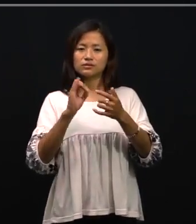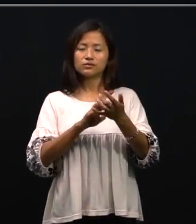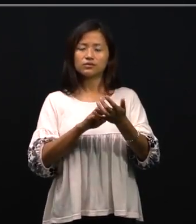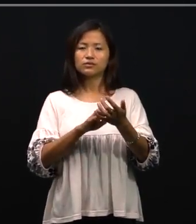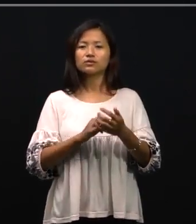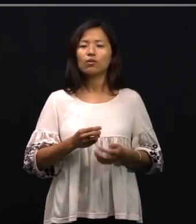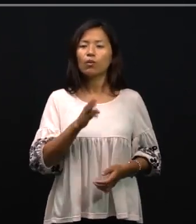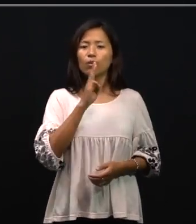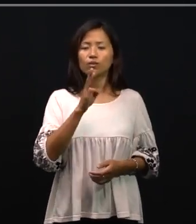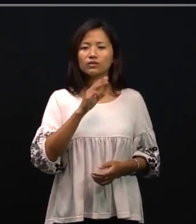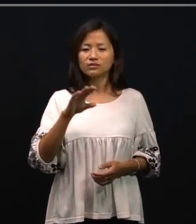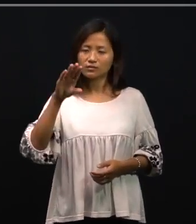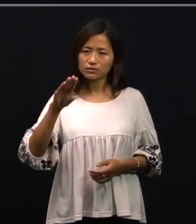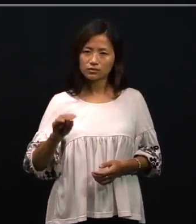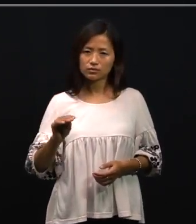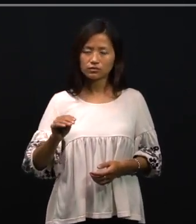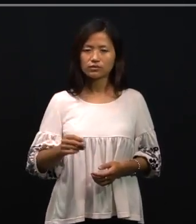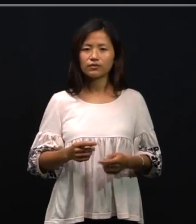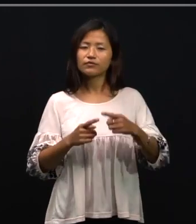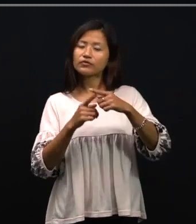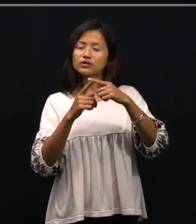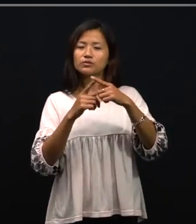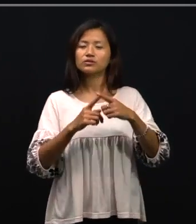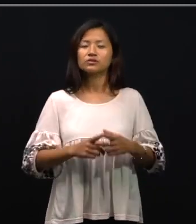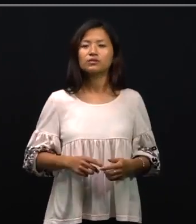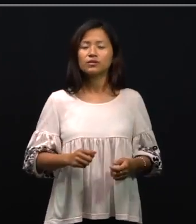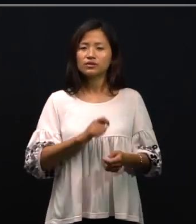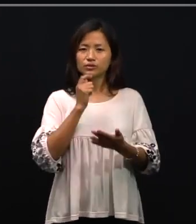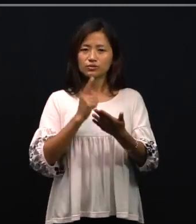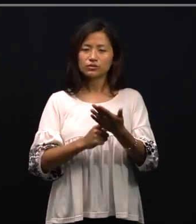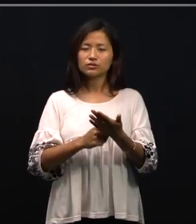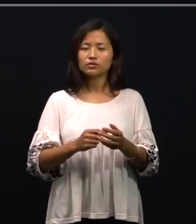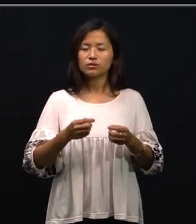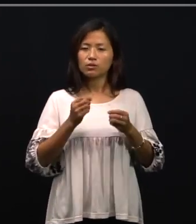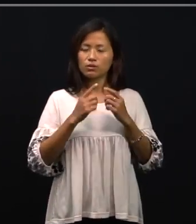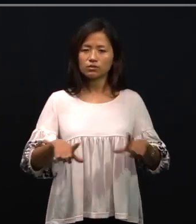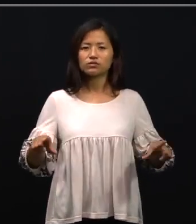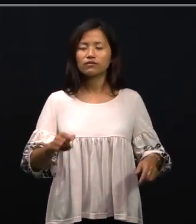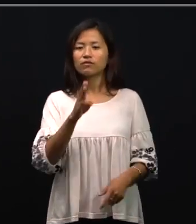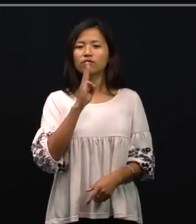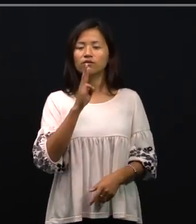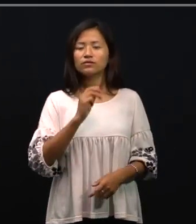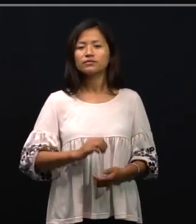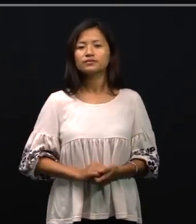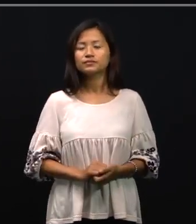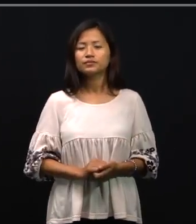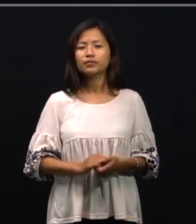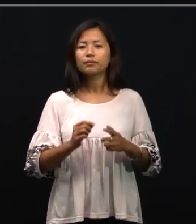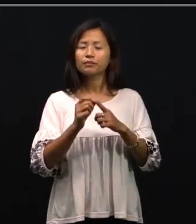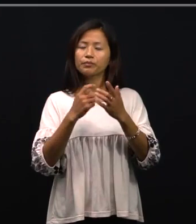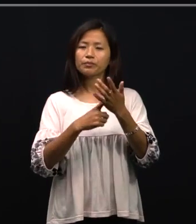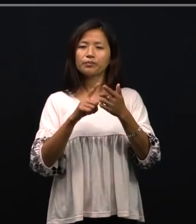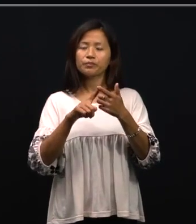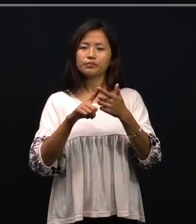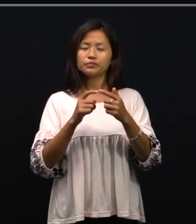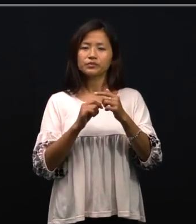water, or they can reduce the rate of transpiration by restricting the loss of water. So also, even photoperiodism, the